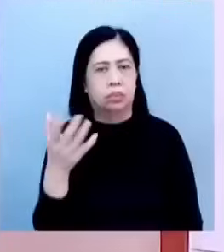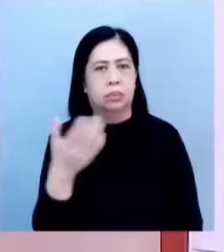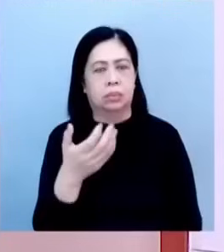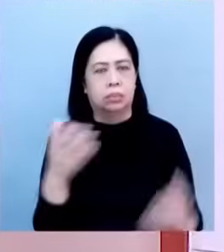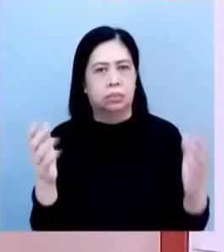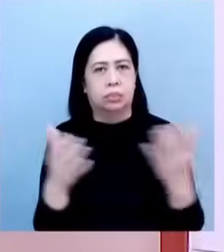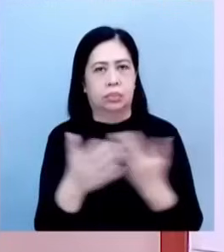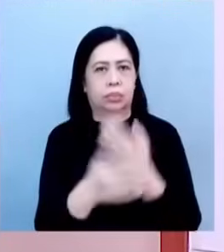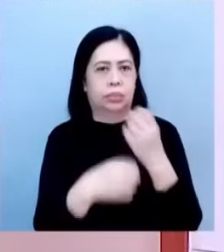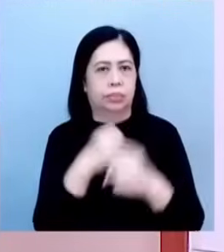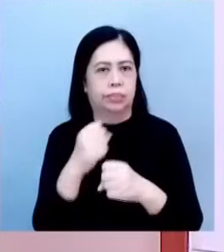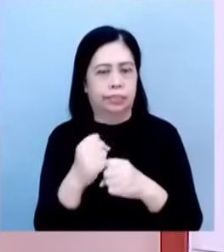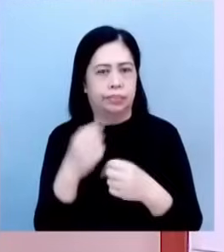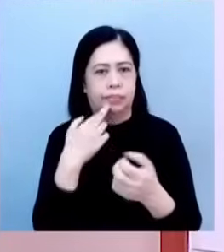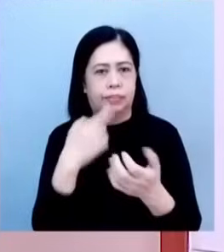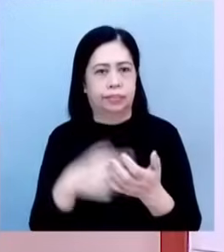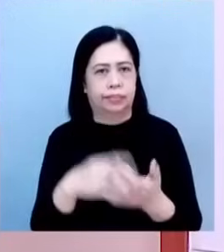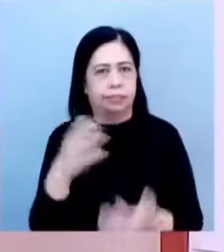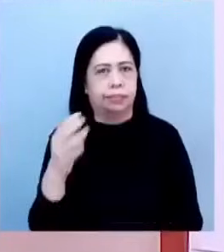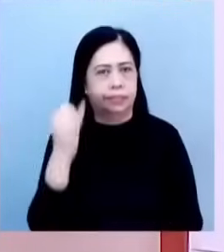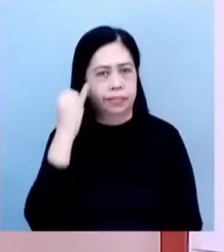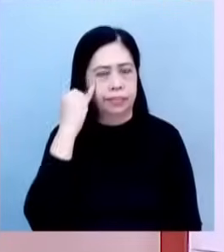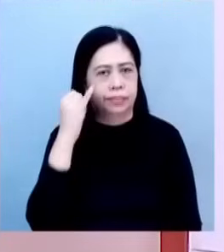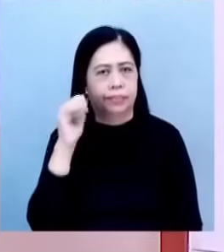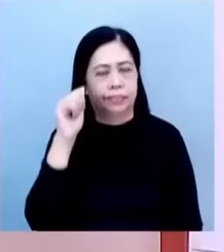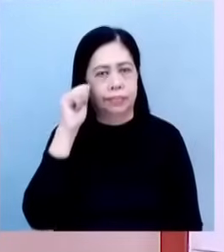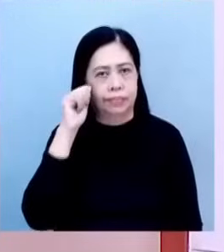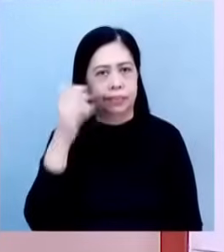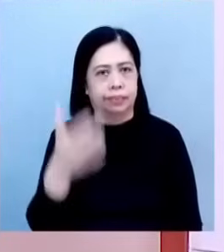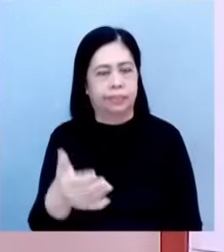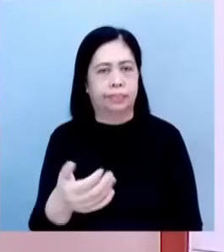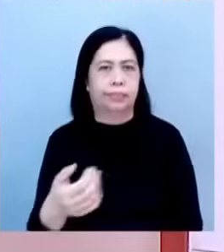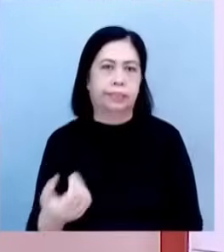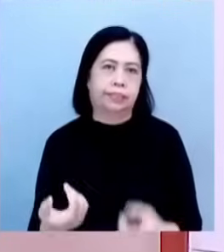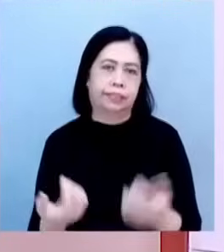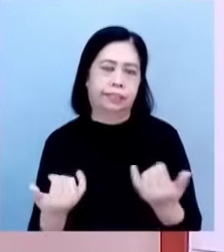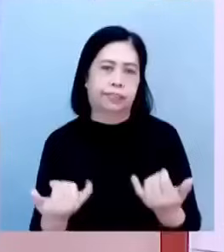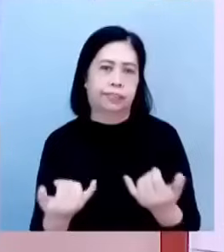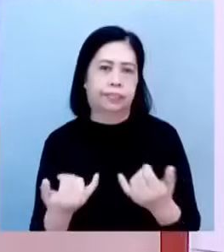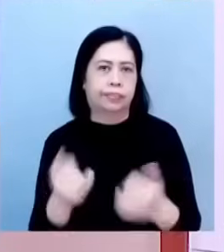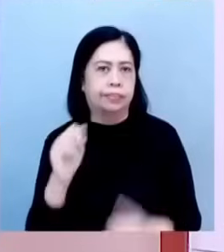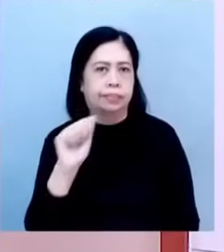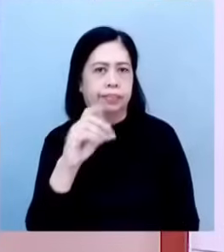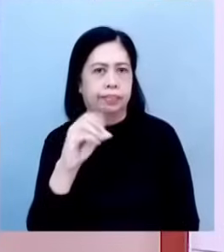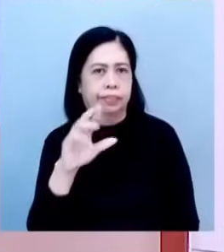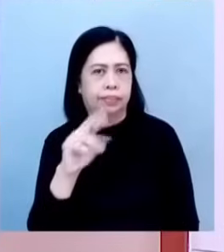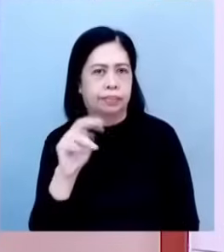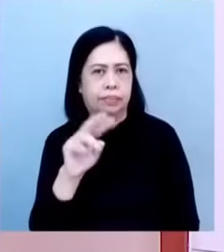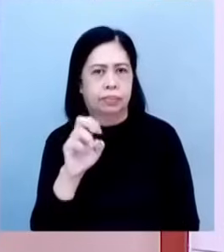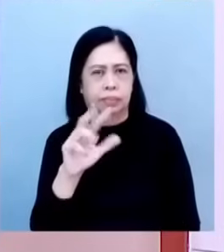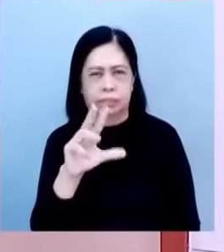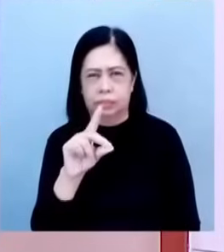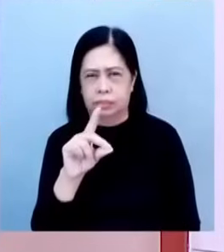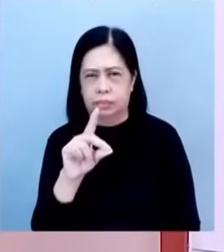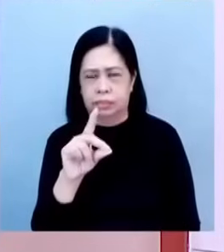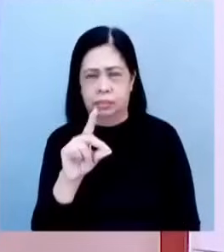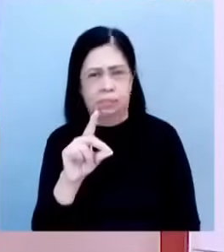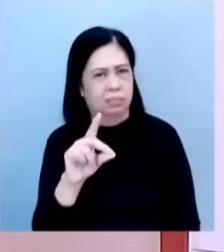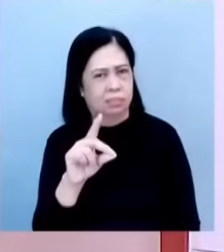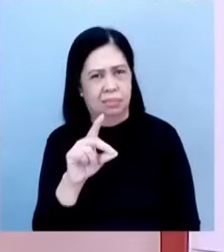more details from our correspondent, Adrian Ayalin, who now joins us today. Adrian, 231, that doesn't sound so good.